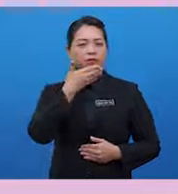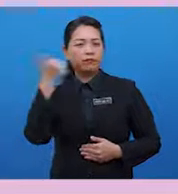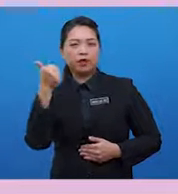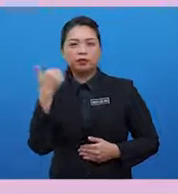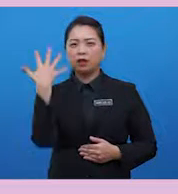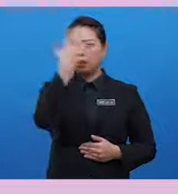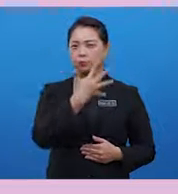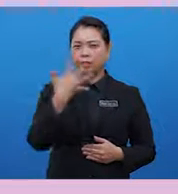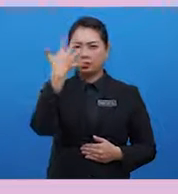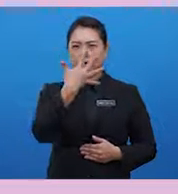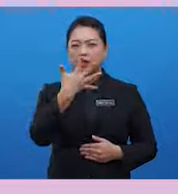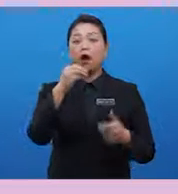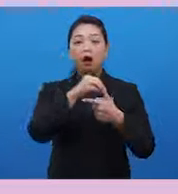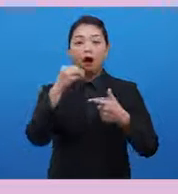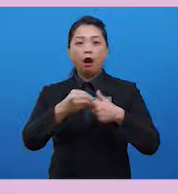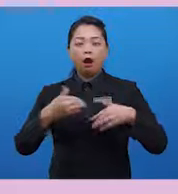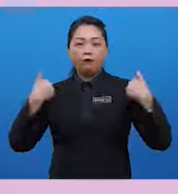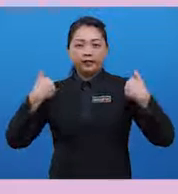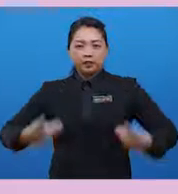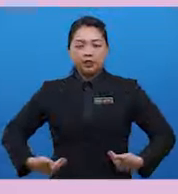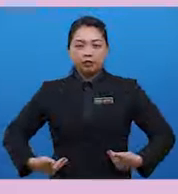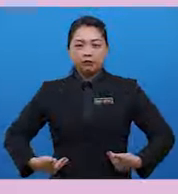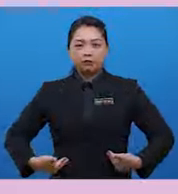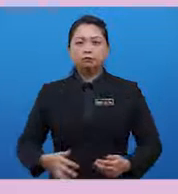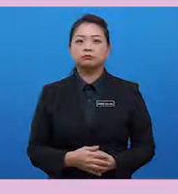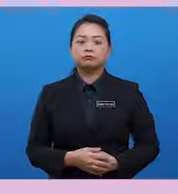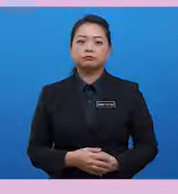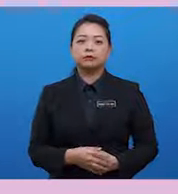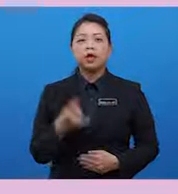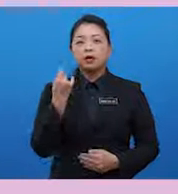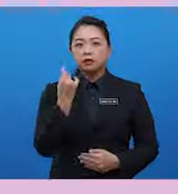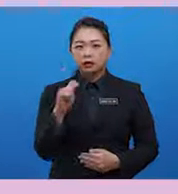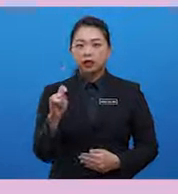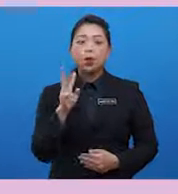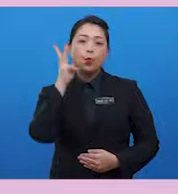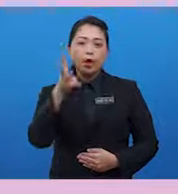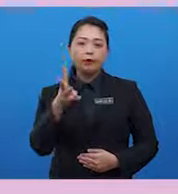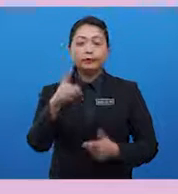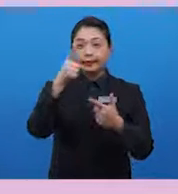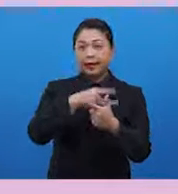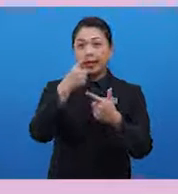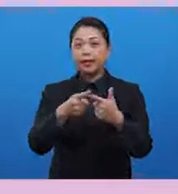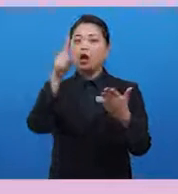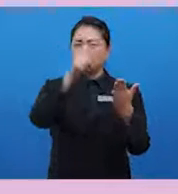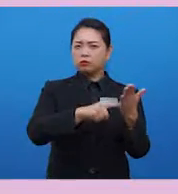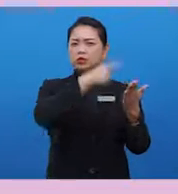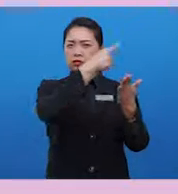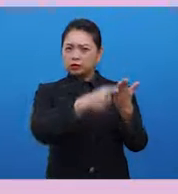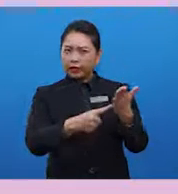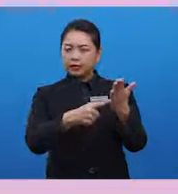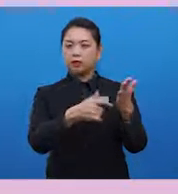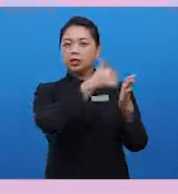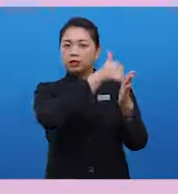appearance or physical attributes. They will then criticize these pictures